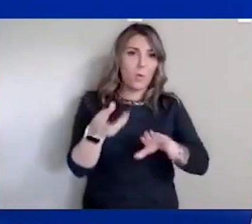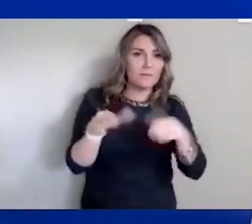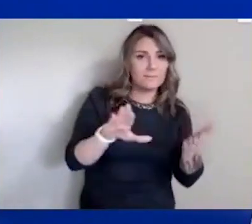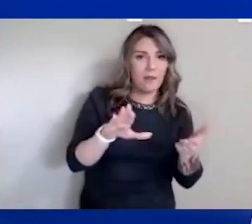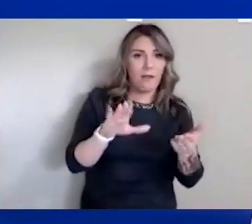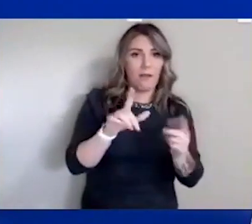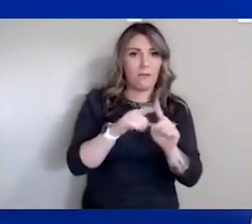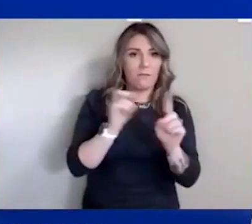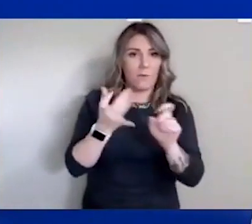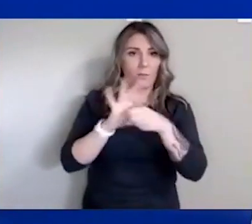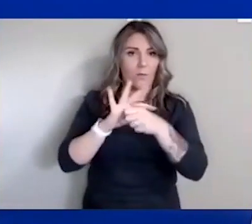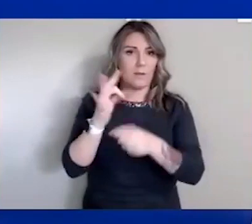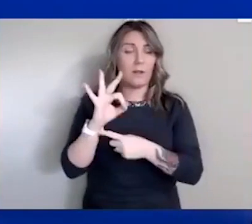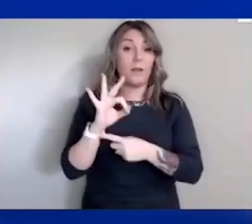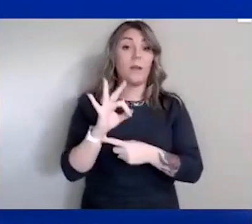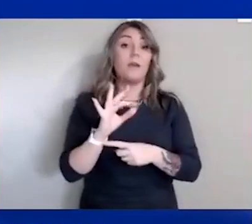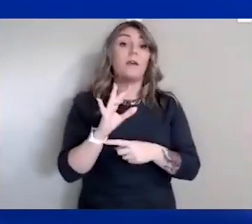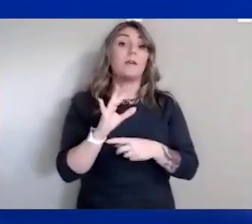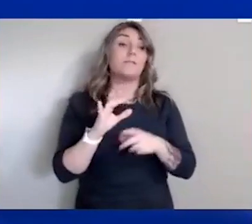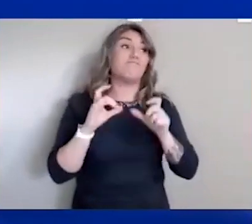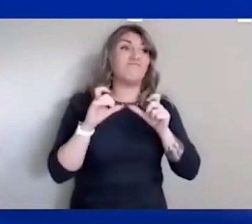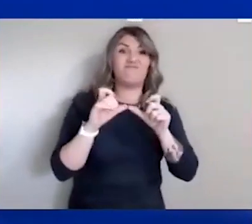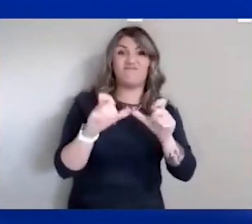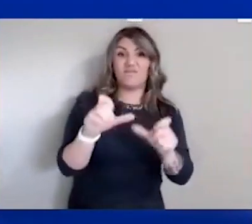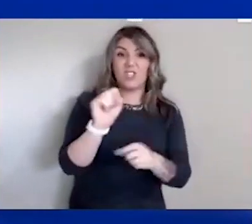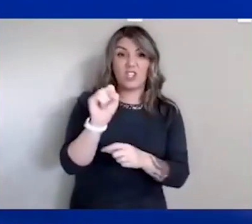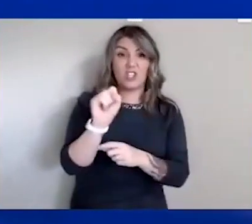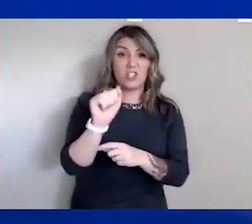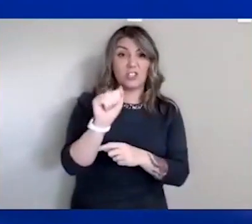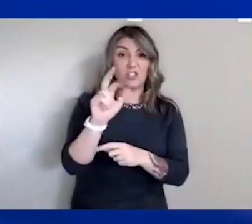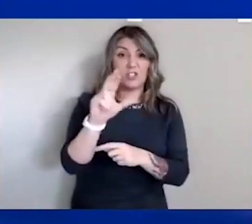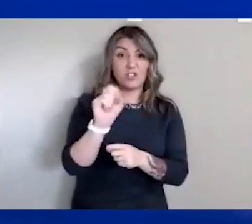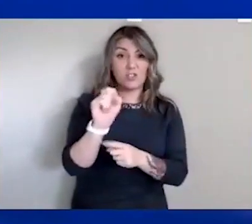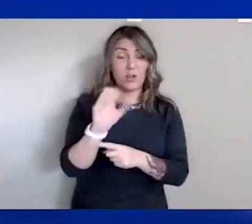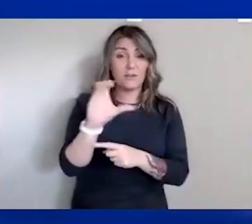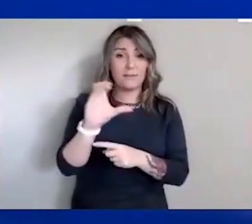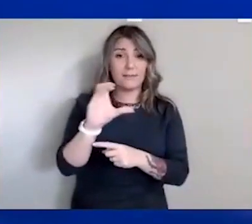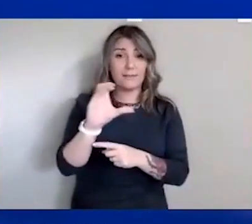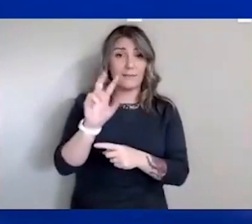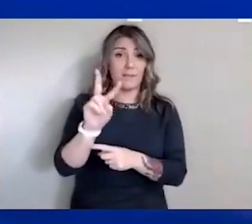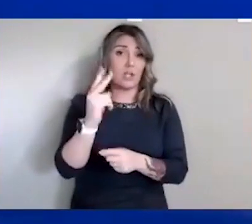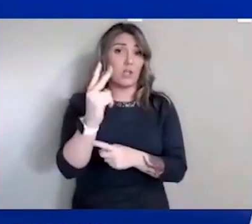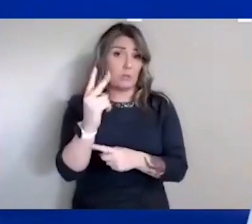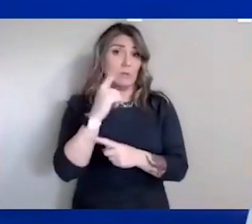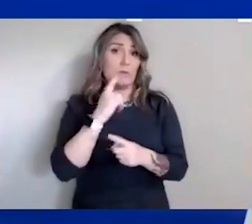that as long as SARS-CoV-2 is out there and as long as we're seeing it rise throughout the world,